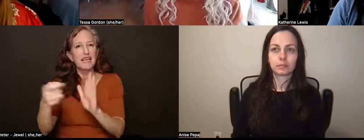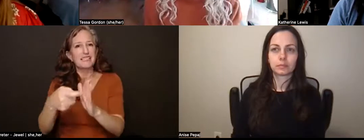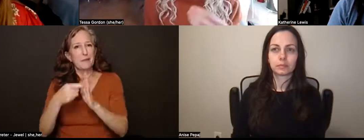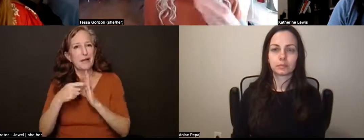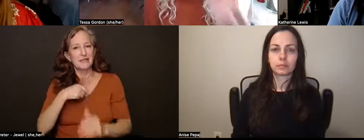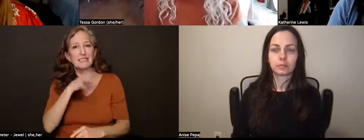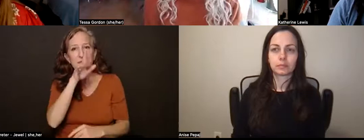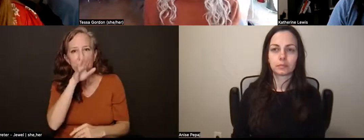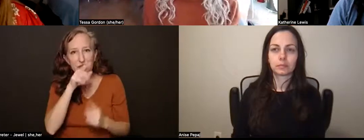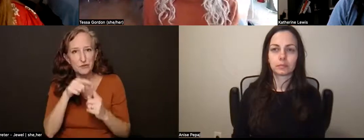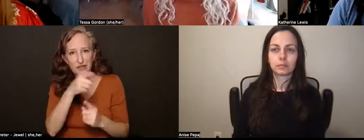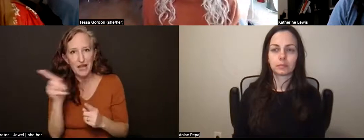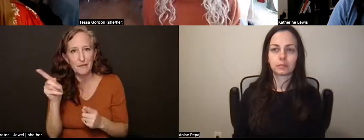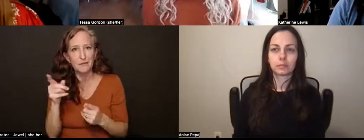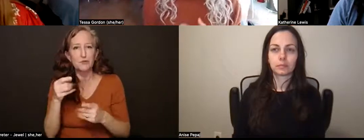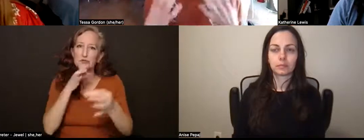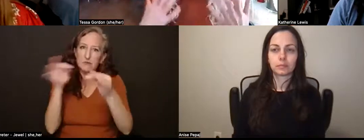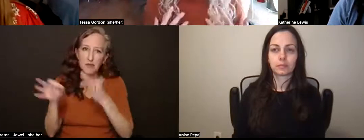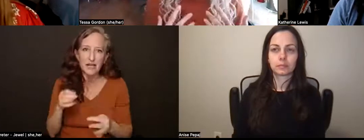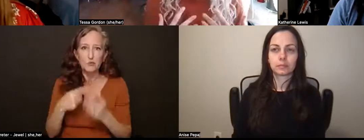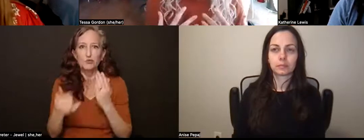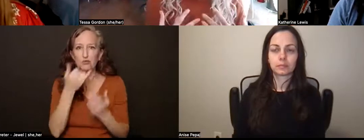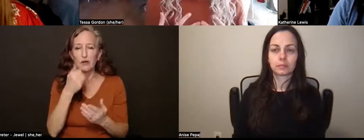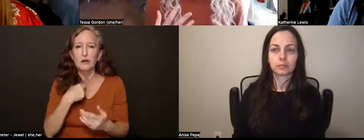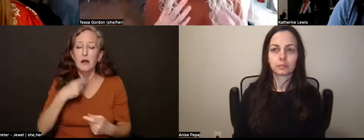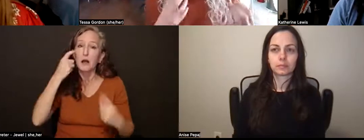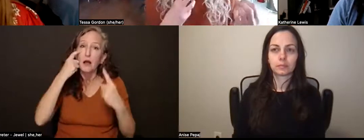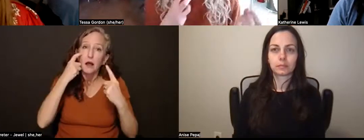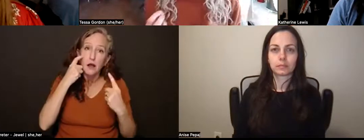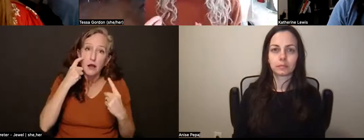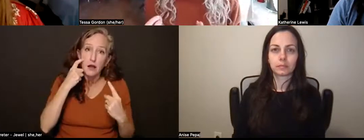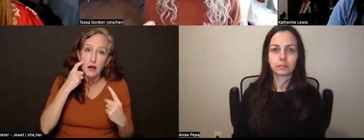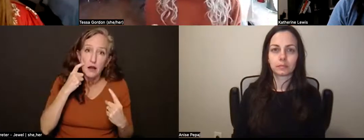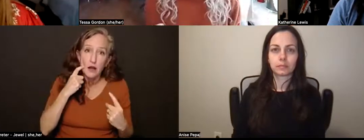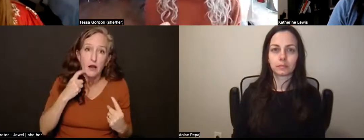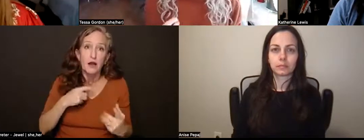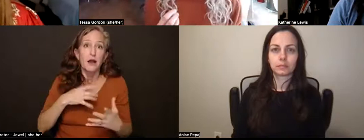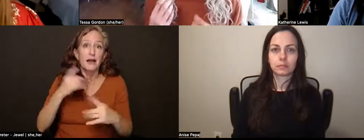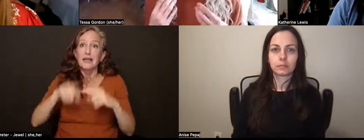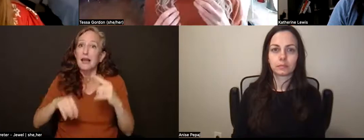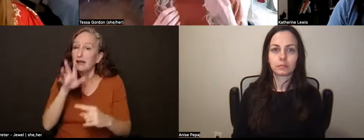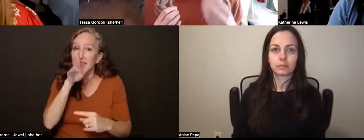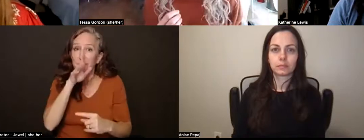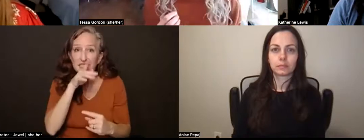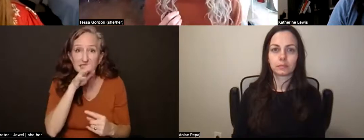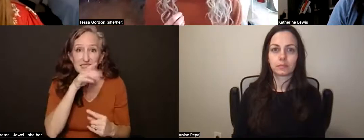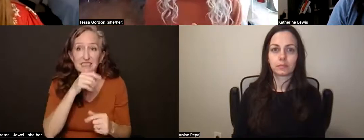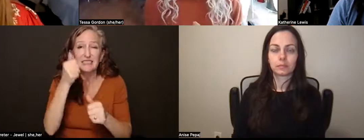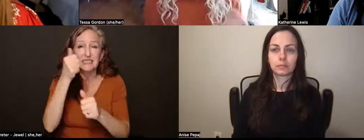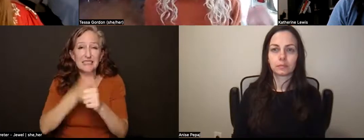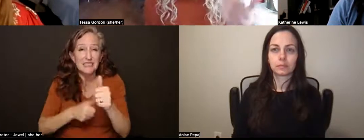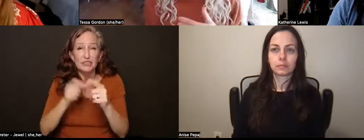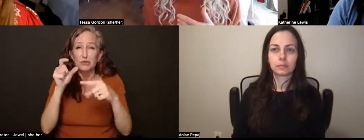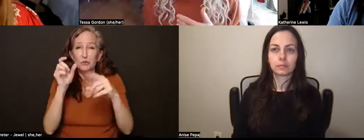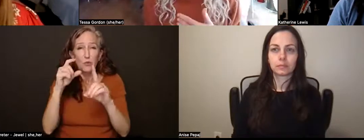talk to them and tell them what is wrong. As tears are streaming down my face and I'm struggling to get words out, with each syllable, it feels like somebody